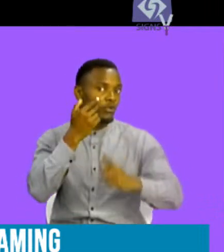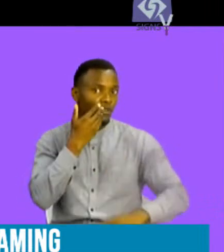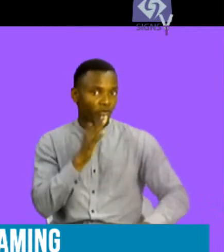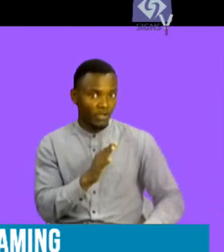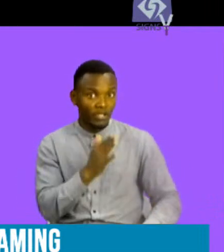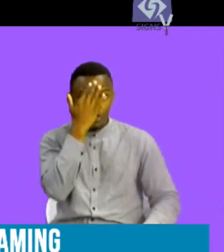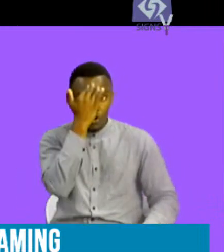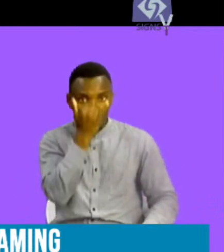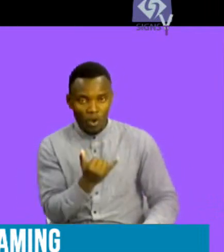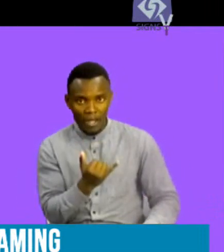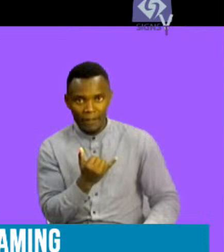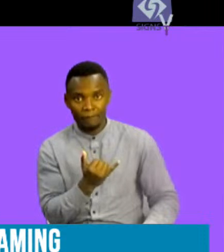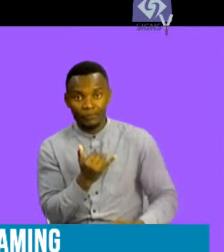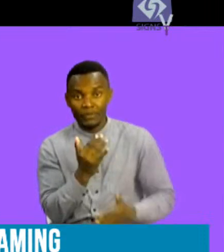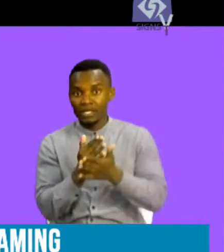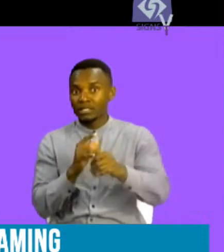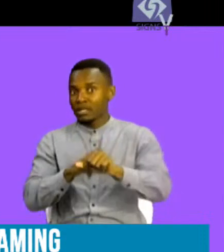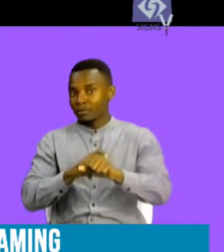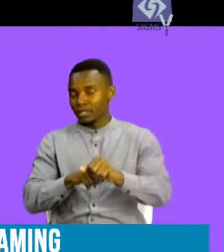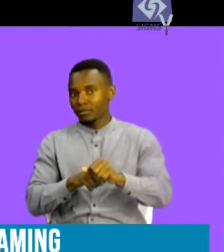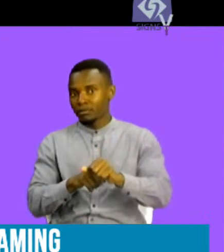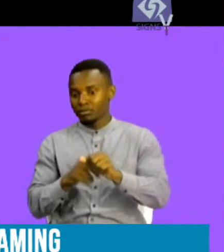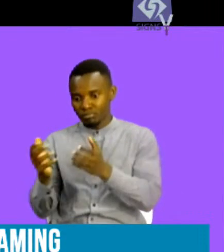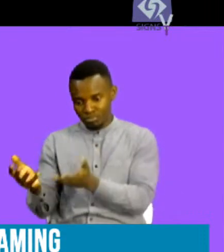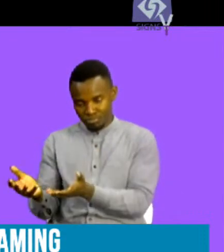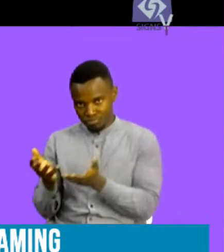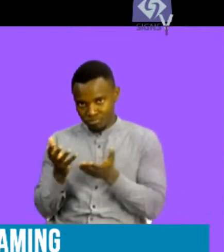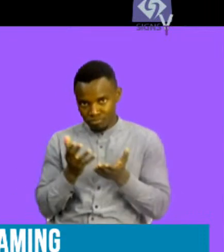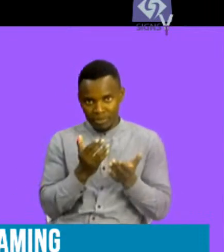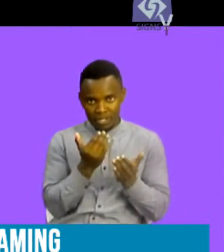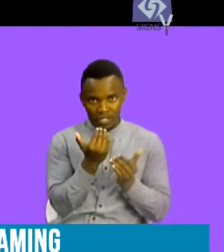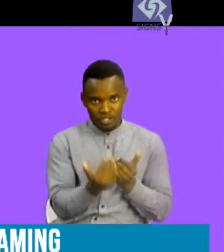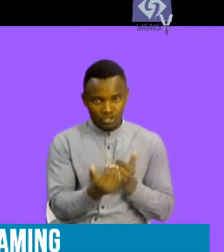there are a number of, sometimes when we may take the children to school,